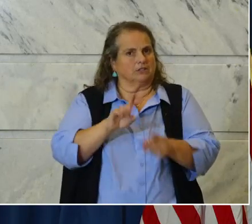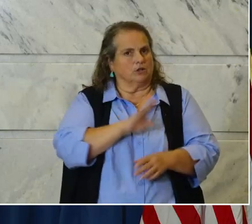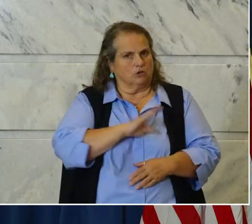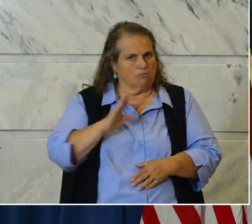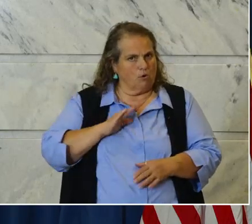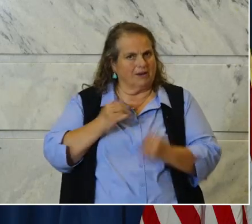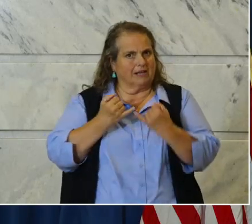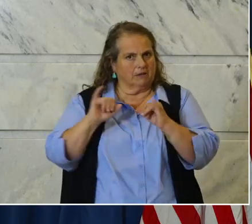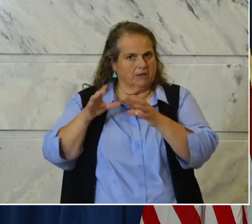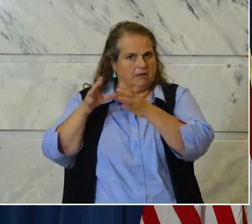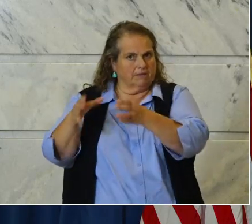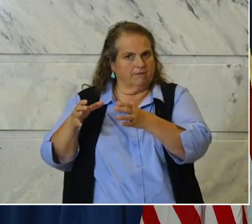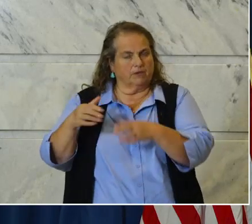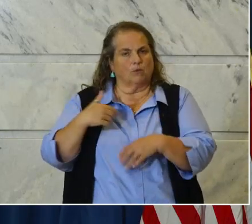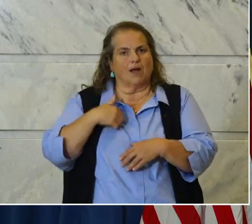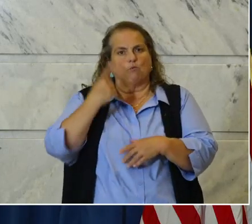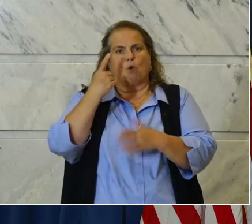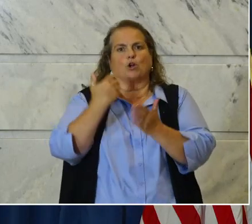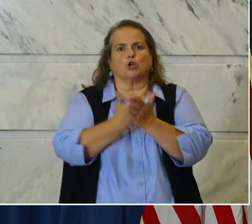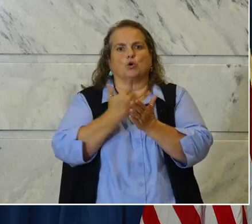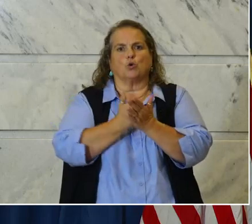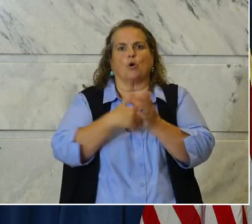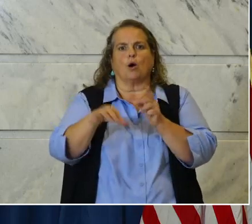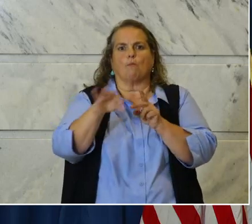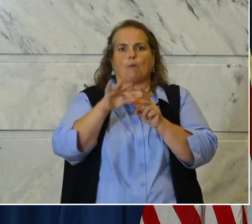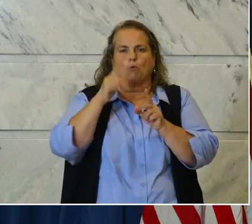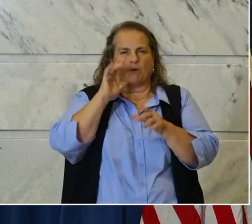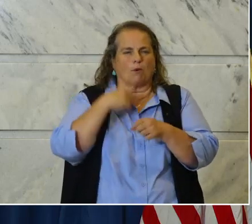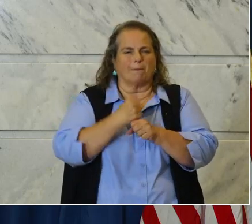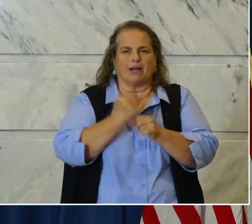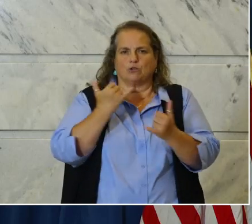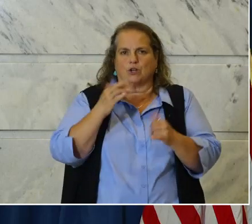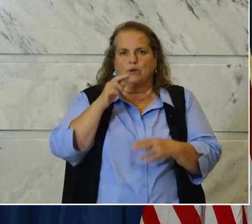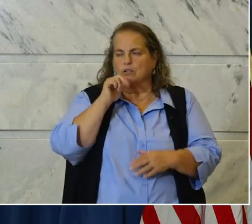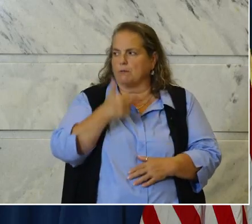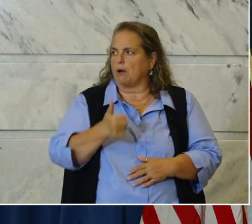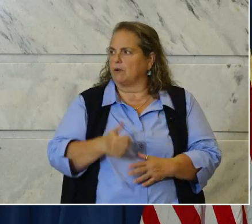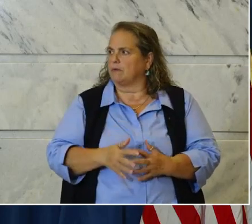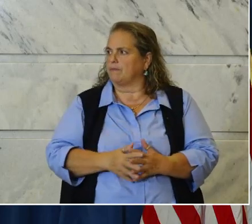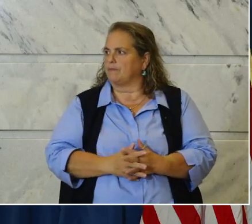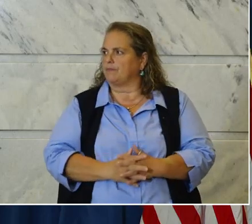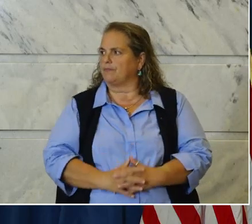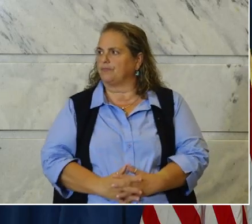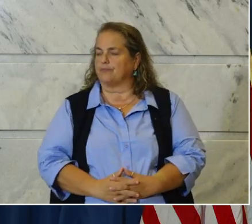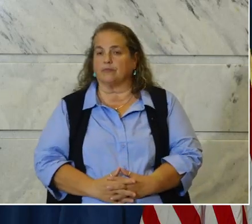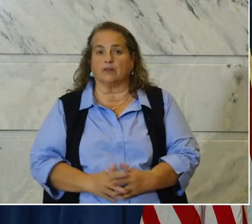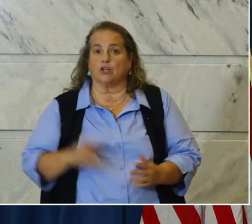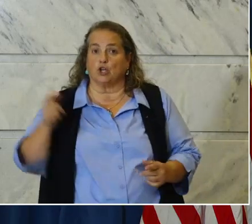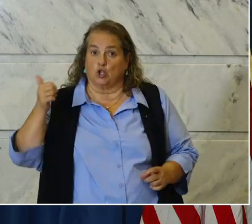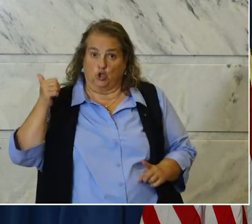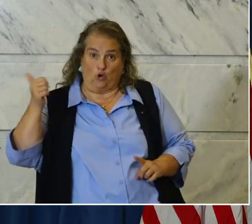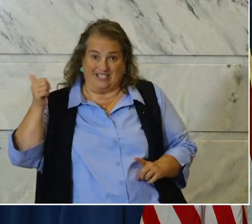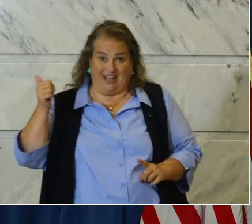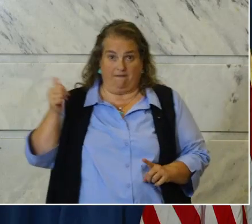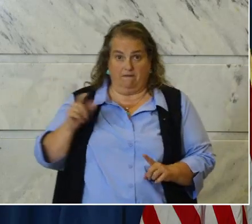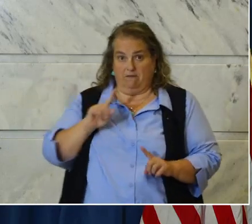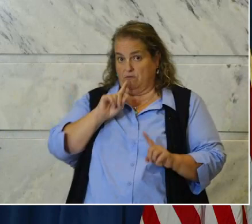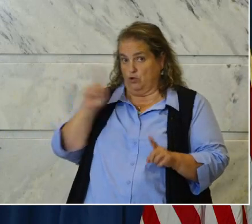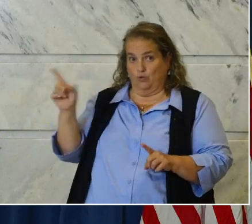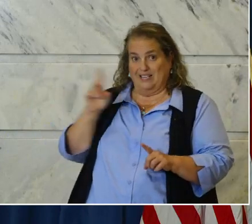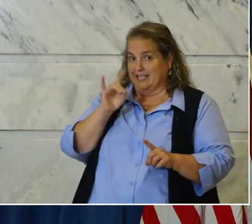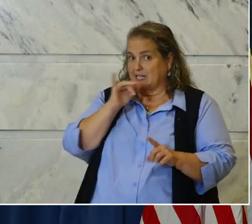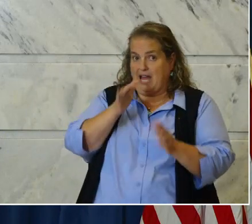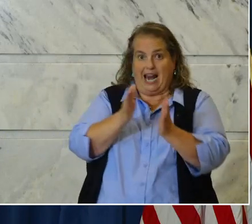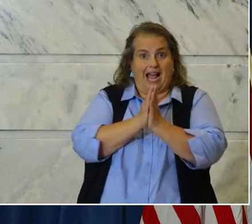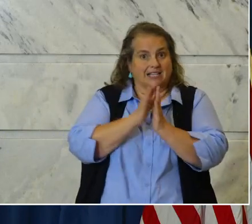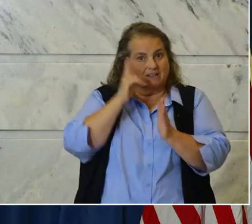got one new appointment that we're making either today or tomorrow. But you directly or indirectly did not ask for this meeting? I